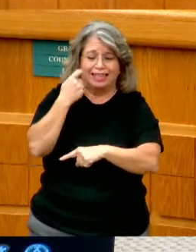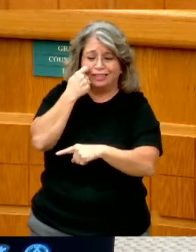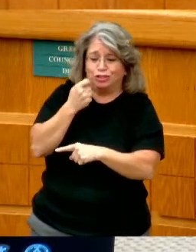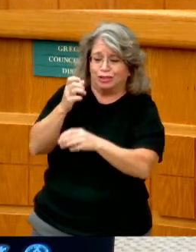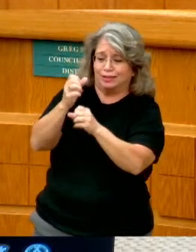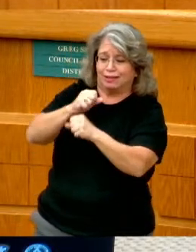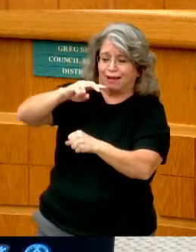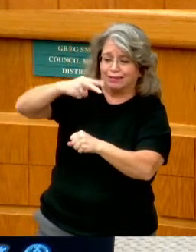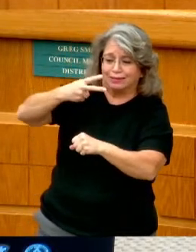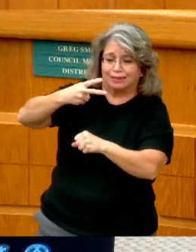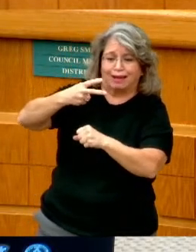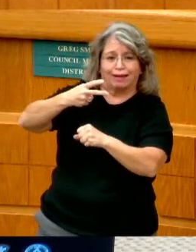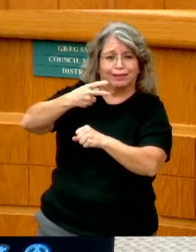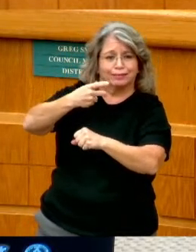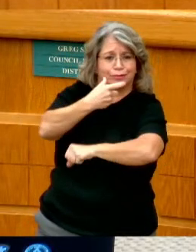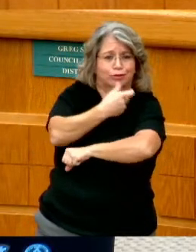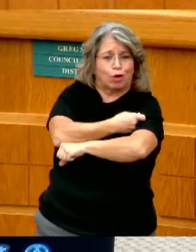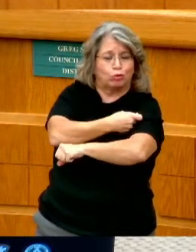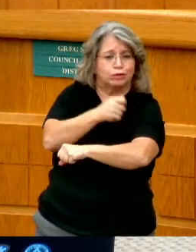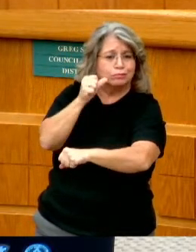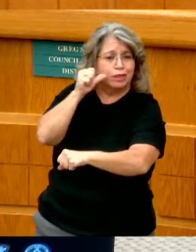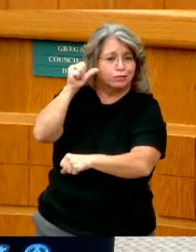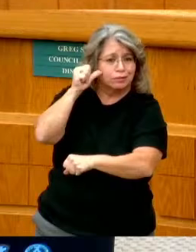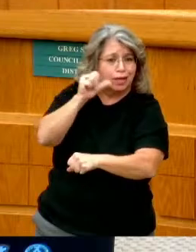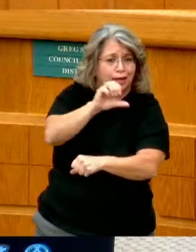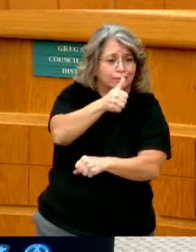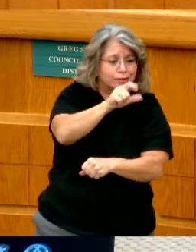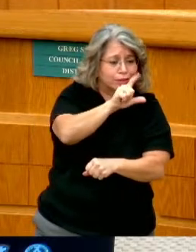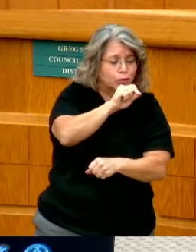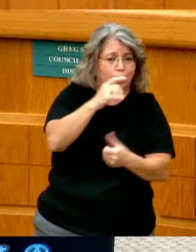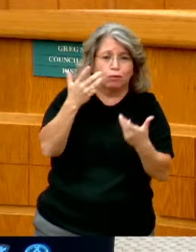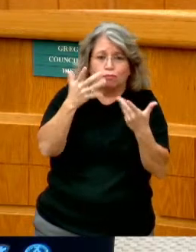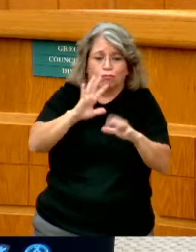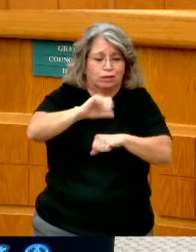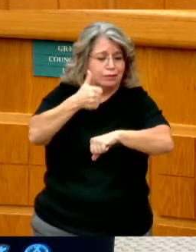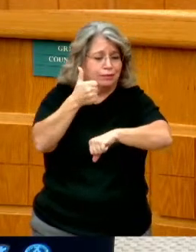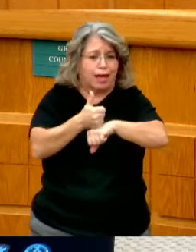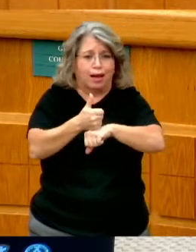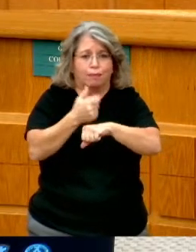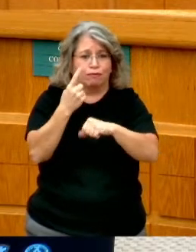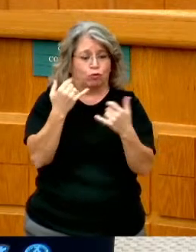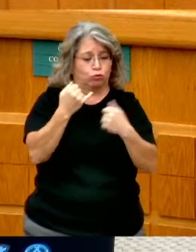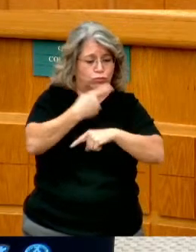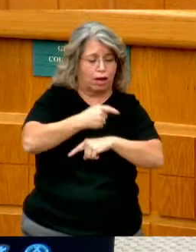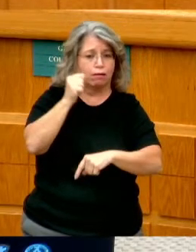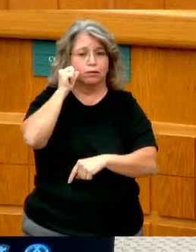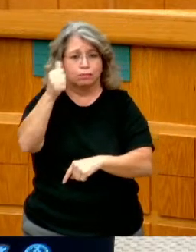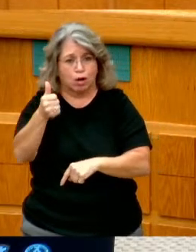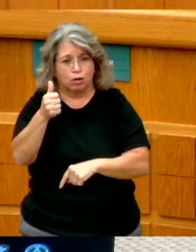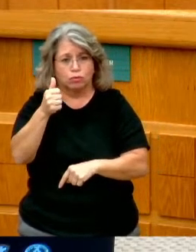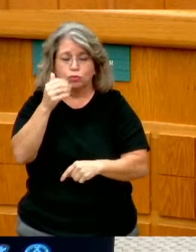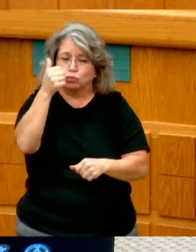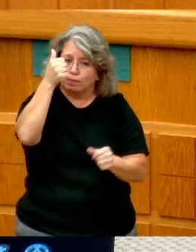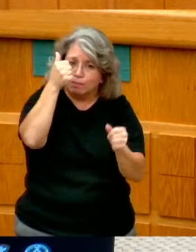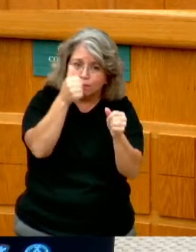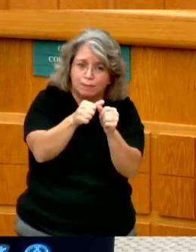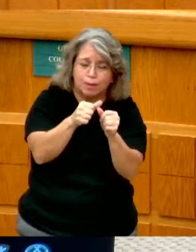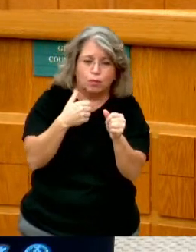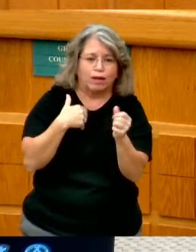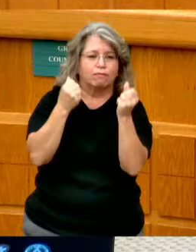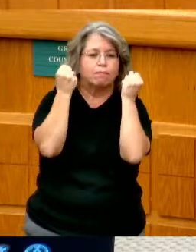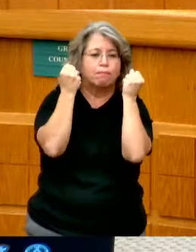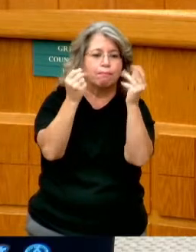yesterday around 10:20 in the morning, and we already set up the clinics for today and tomorrow. Remember, we have many